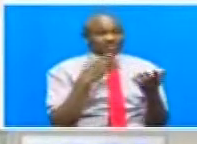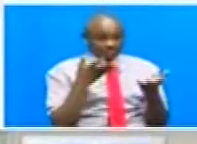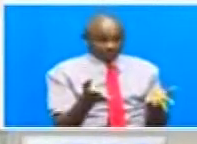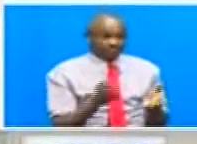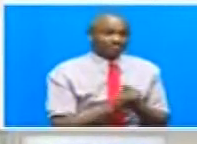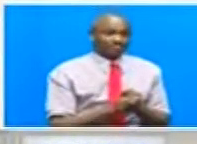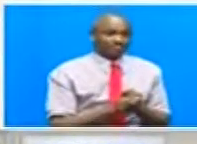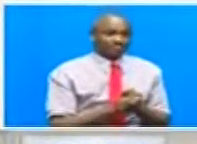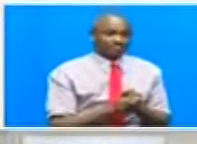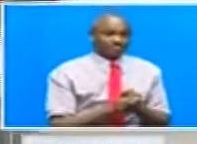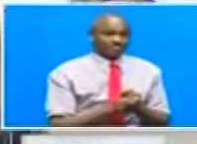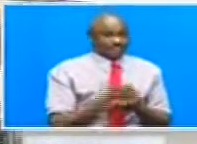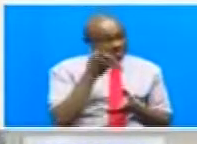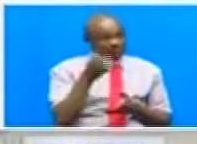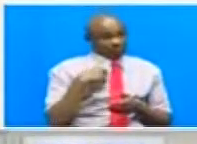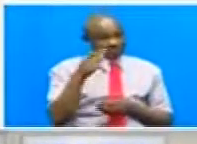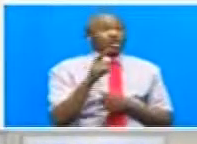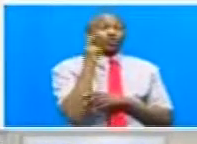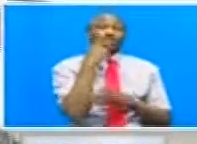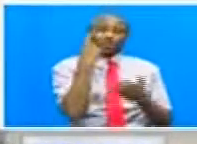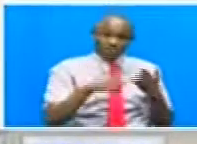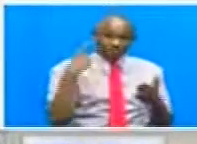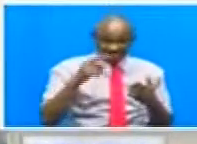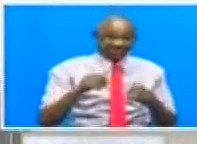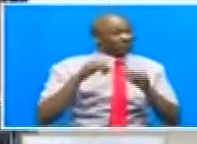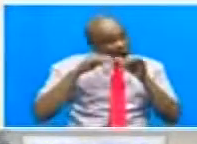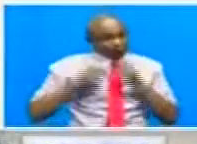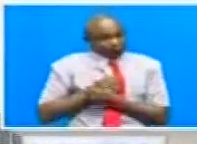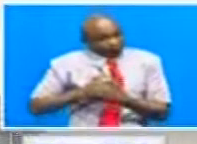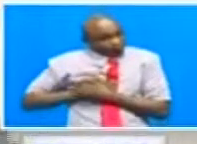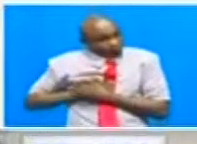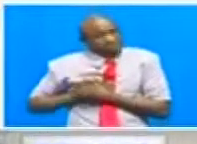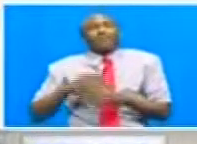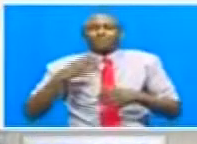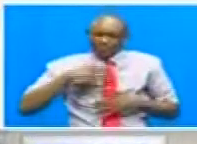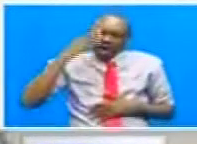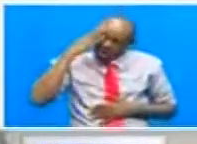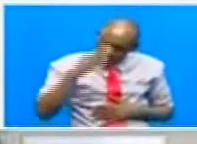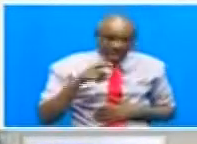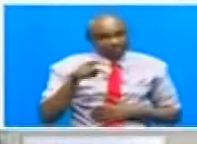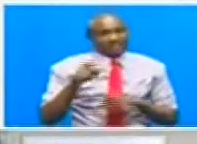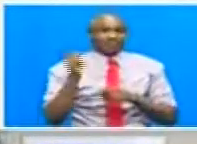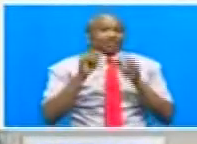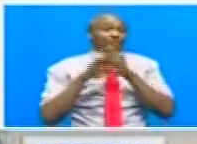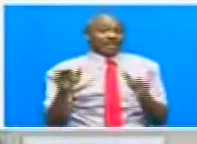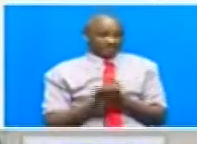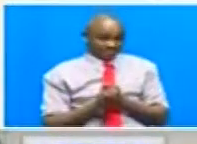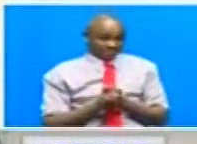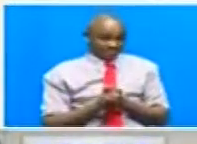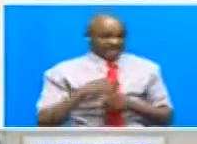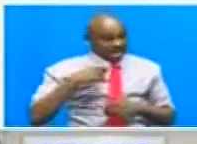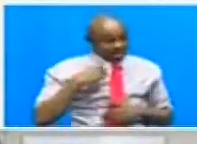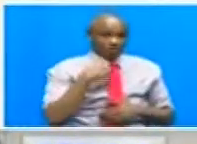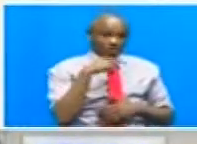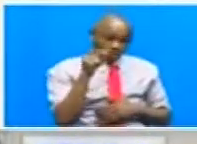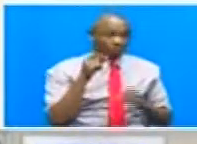not want to let go. And no matter what the law says, they stuck with it. And everybody is aware of what the fight is. We have taken this to all levels. We